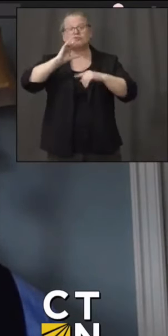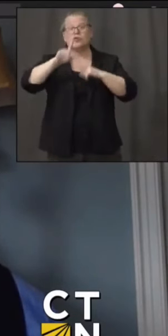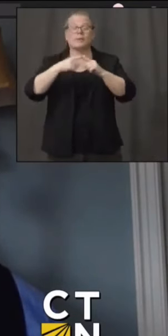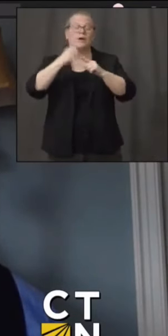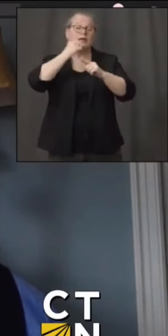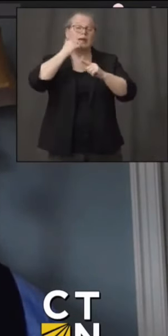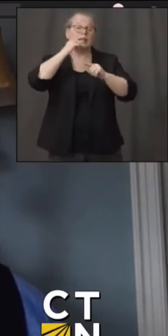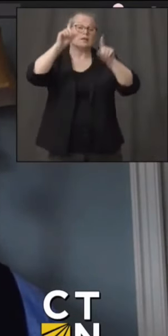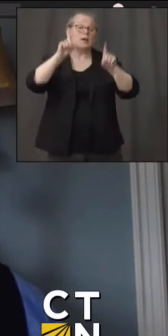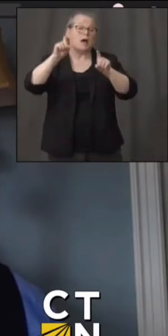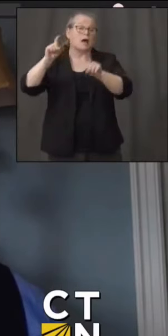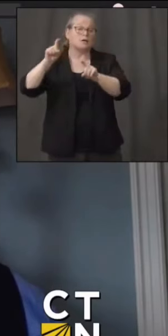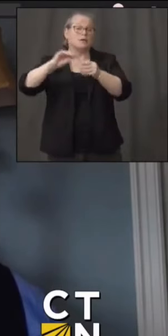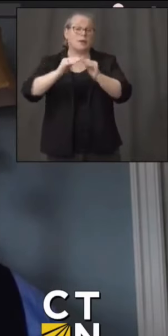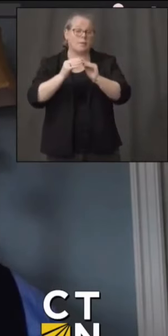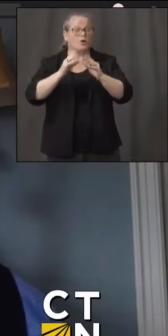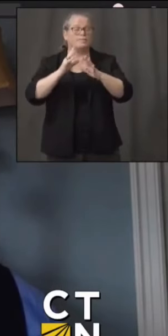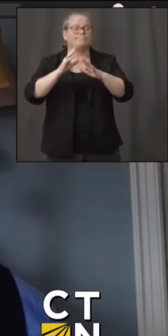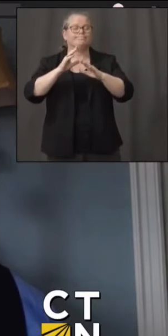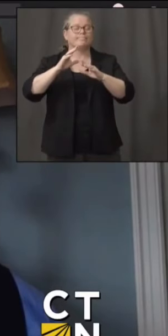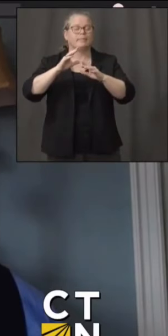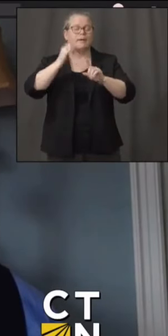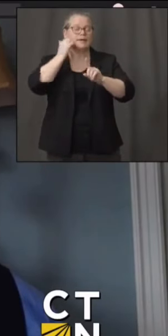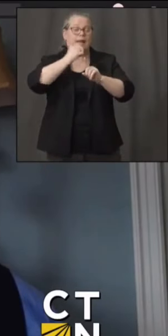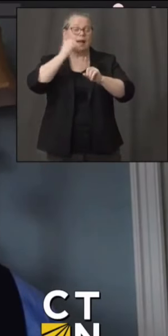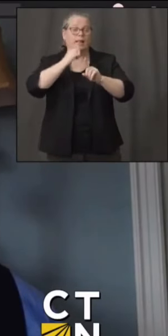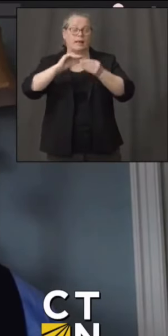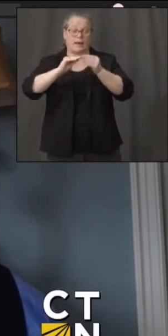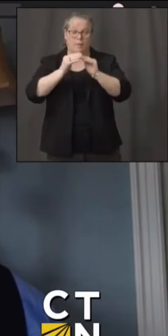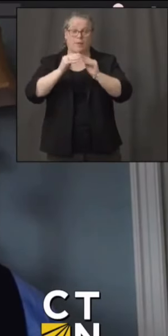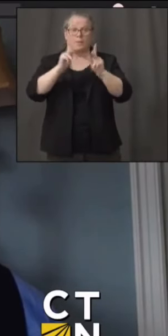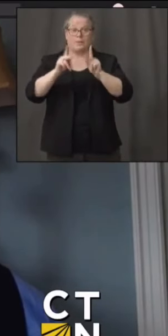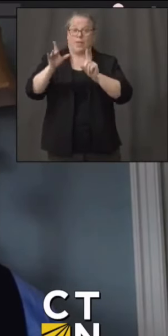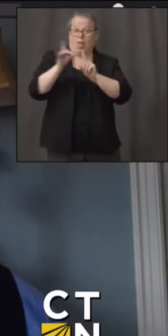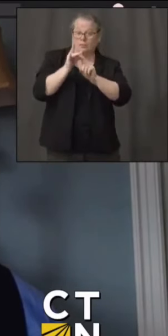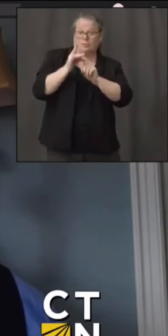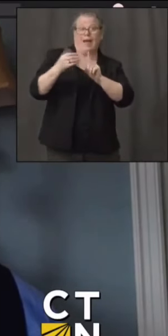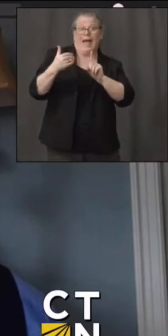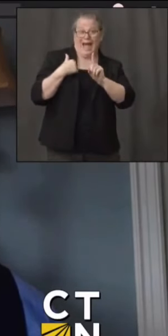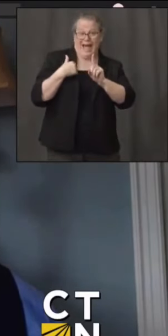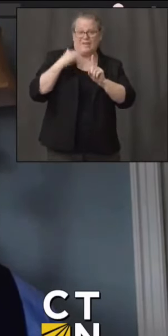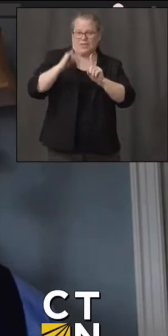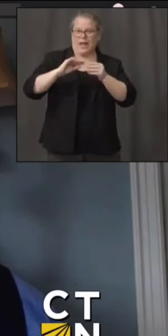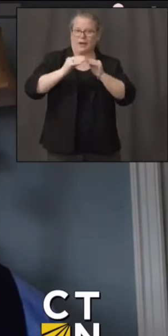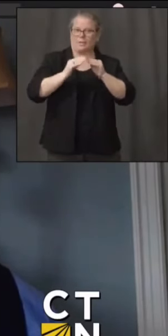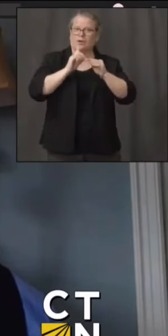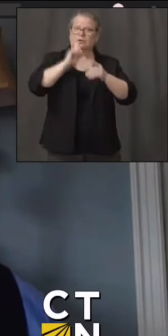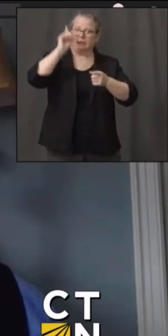today, positive tests. So we haven't heard from you in a while. So your thoughts on the trend lines?